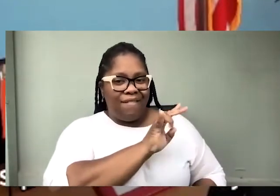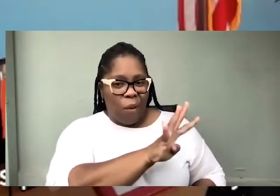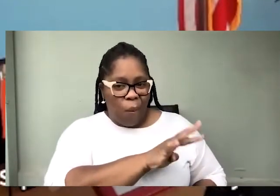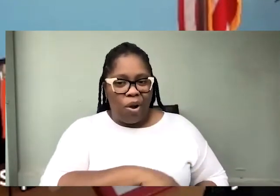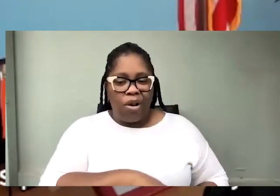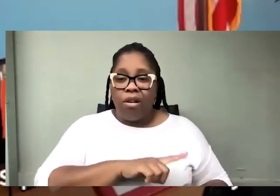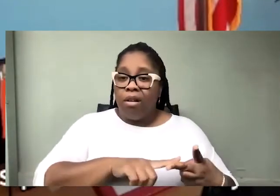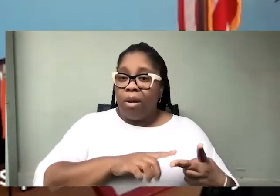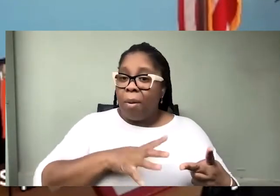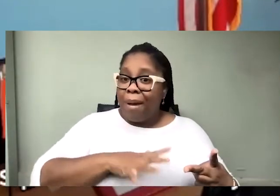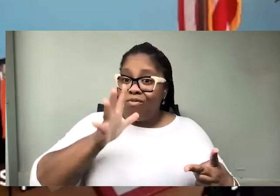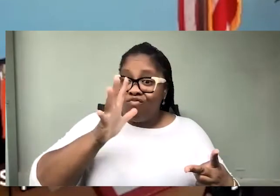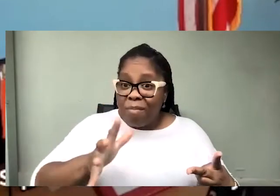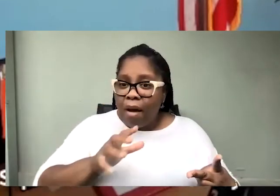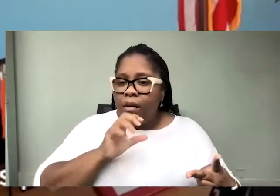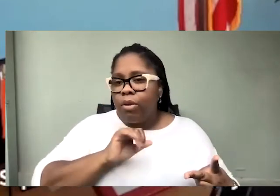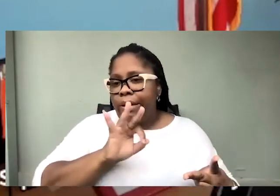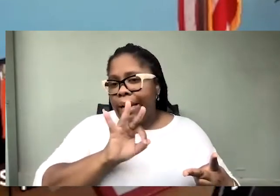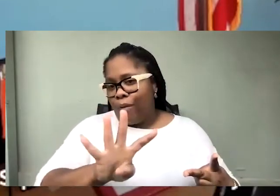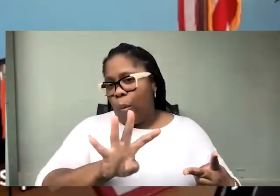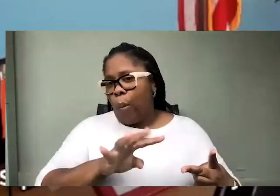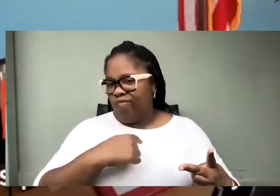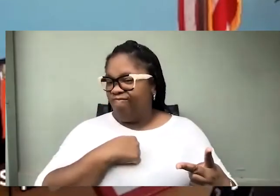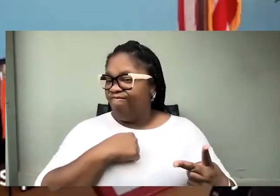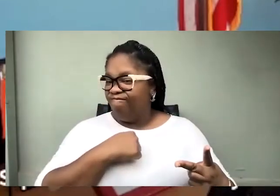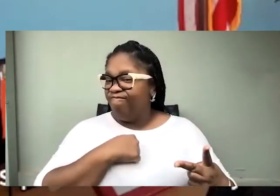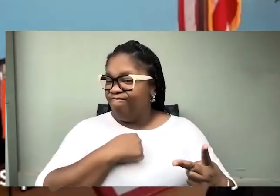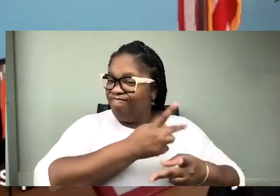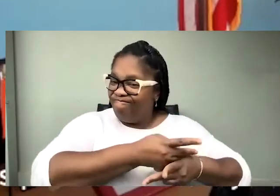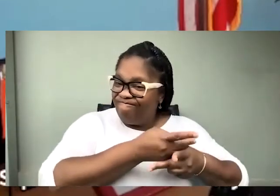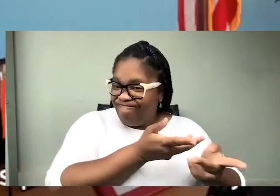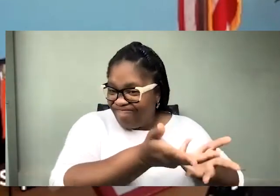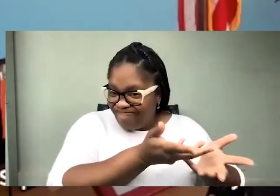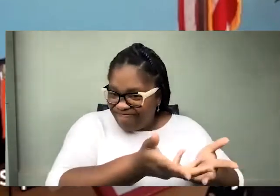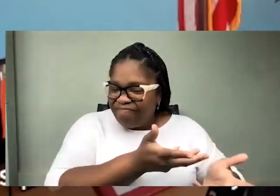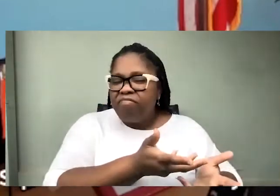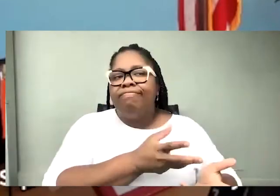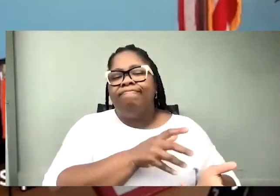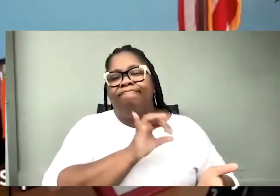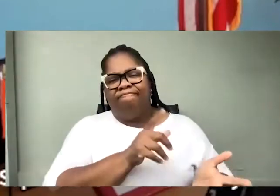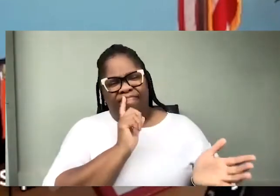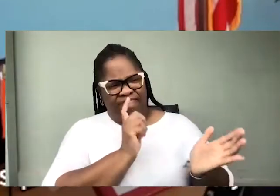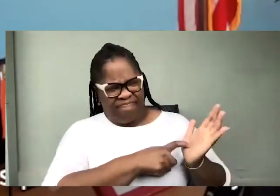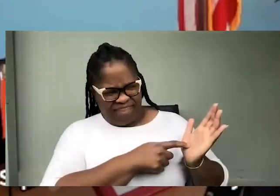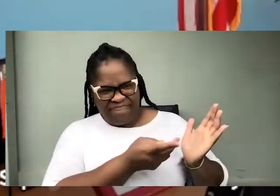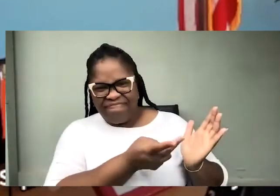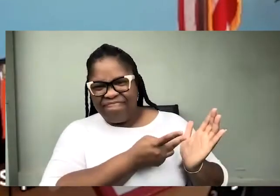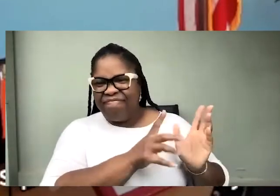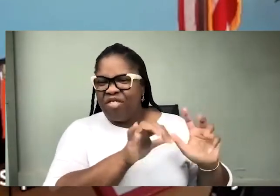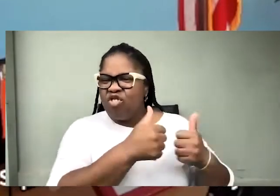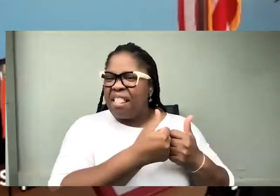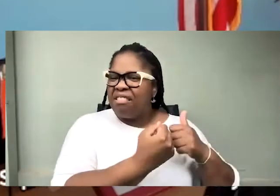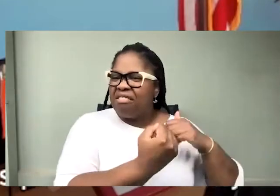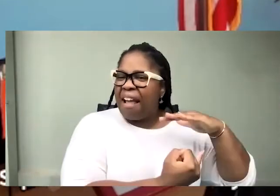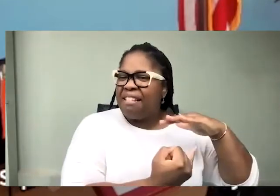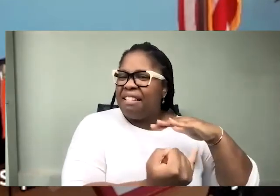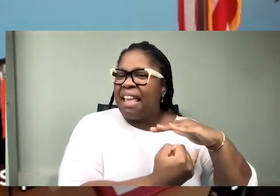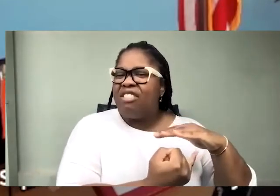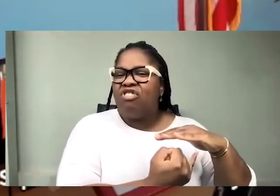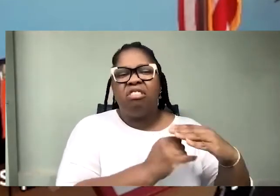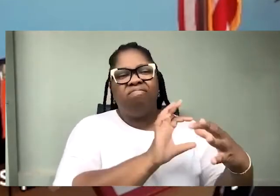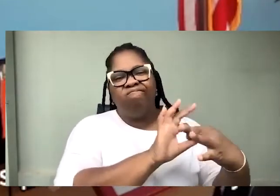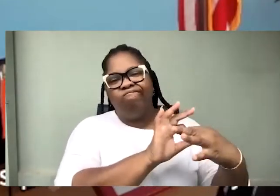my 94-year-old grandmother. I have seen personally the challenges with isolation,